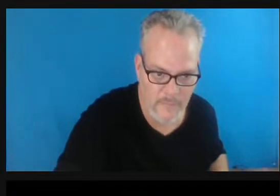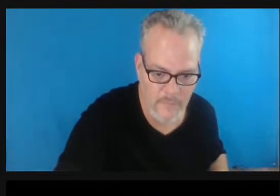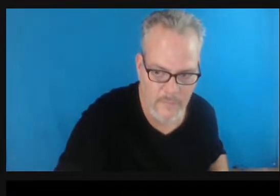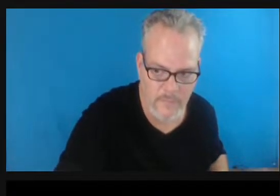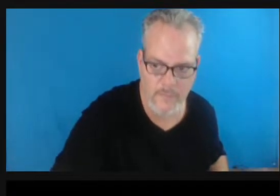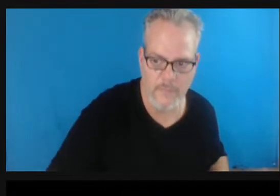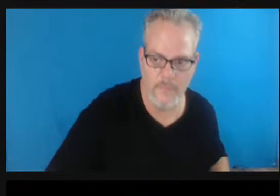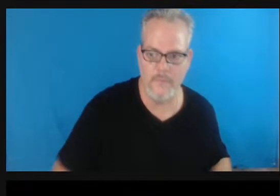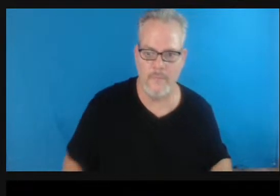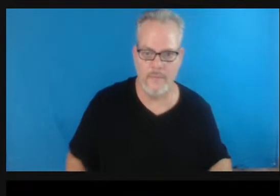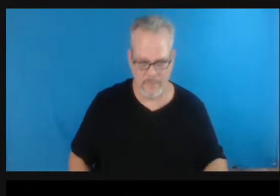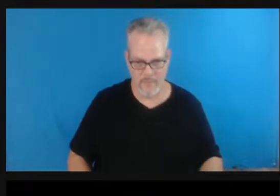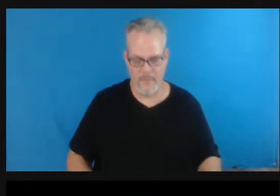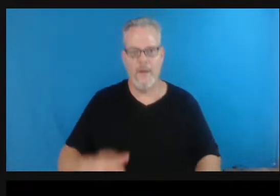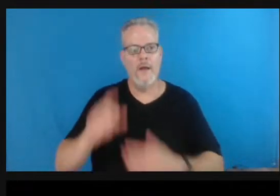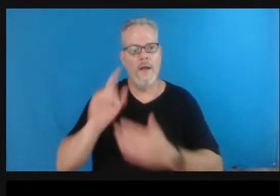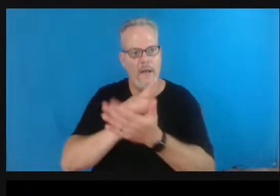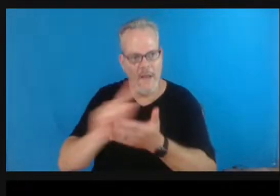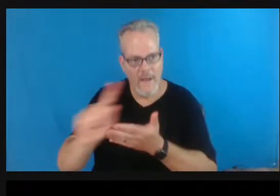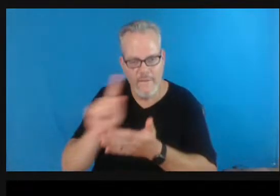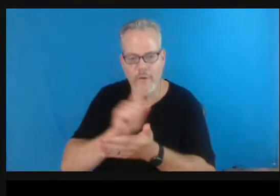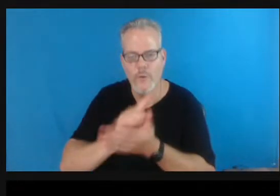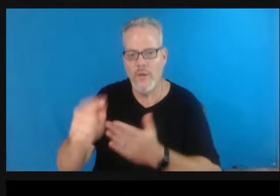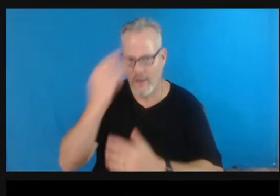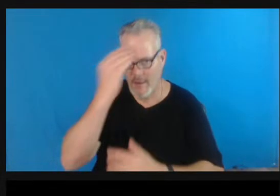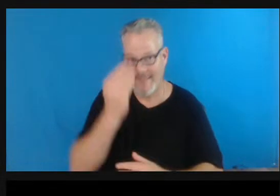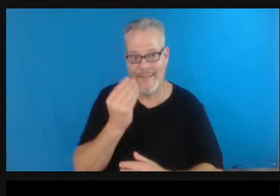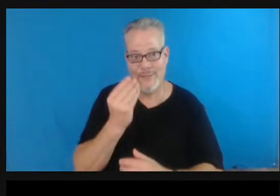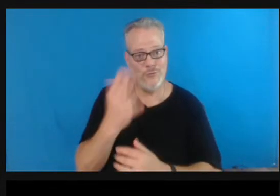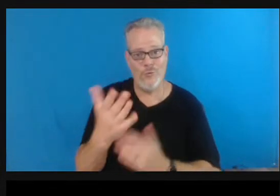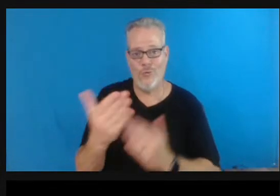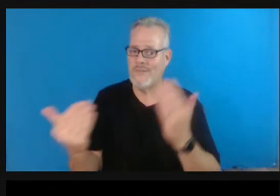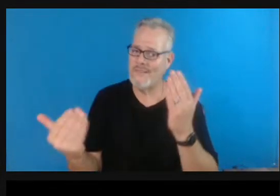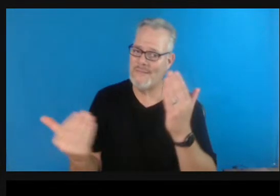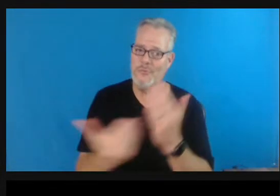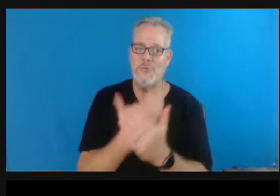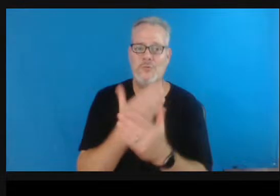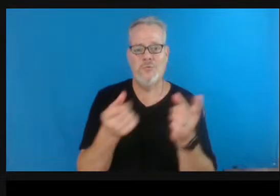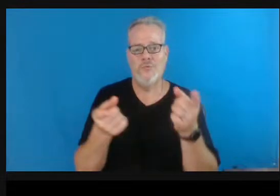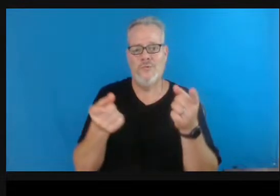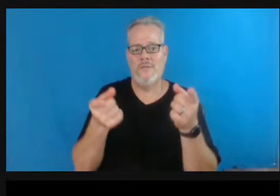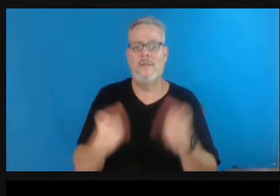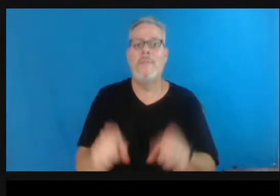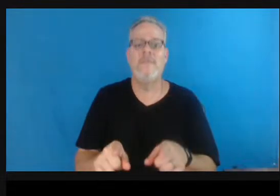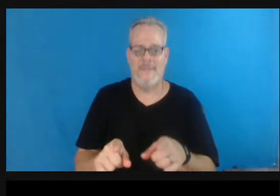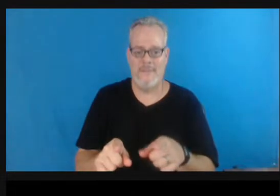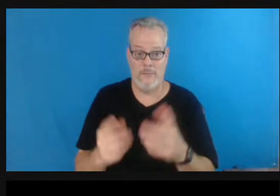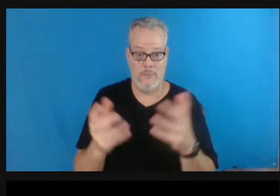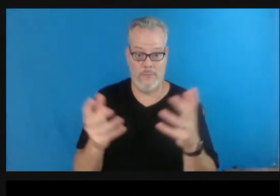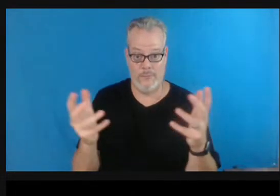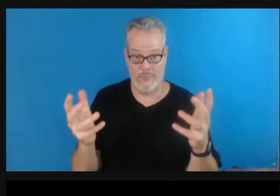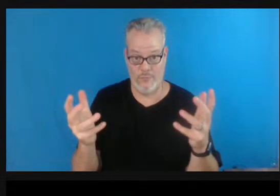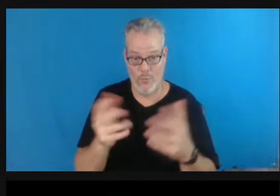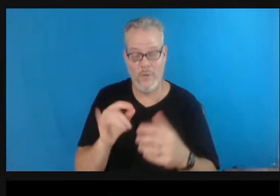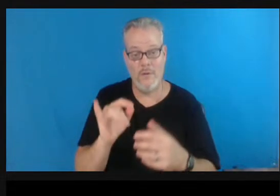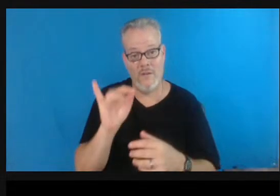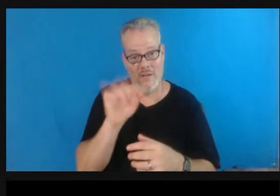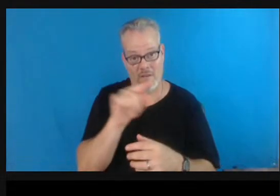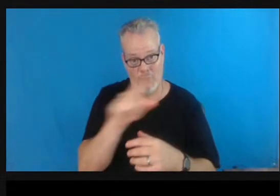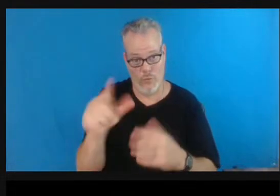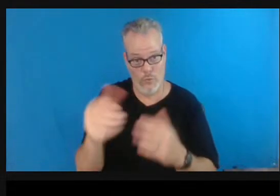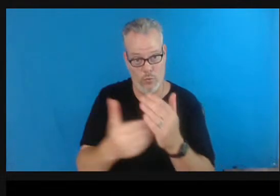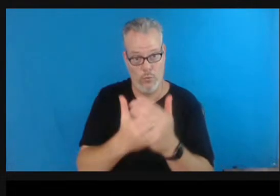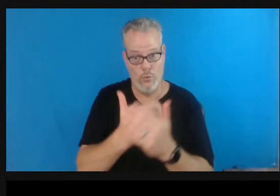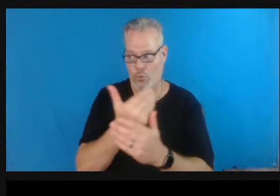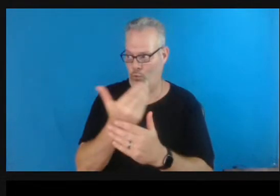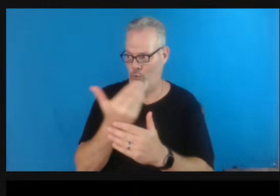I bring it up every week because there's always something new that's happening every week. And if you're new to the program tonight,